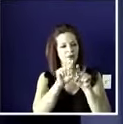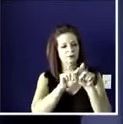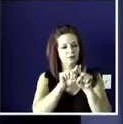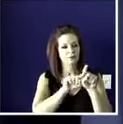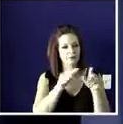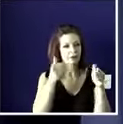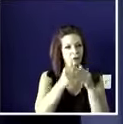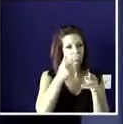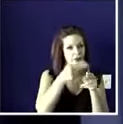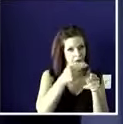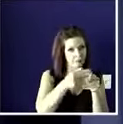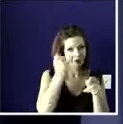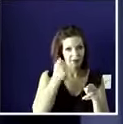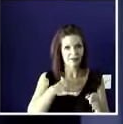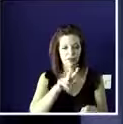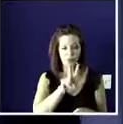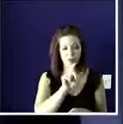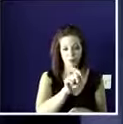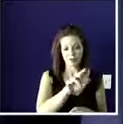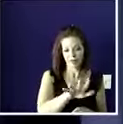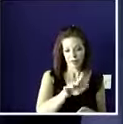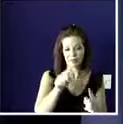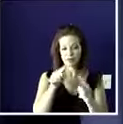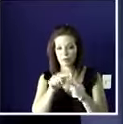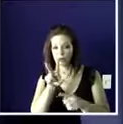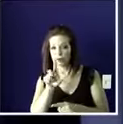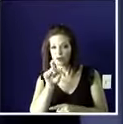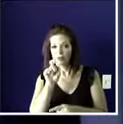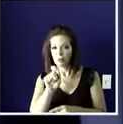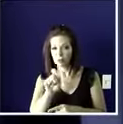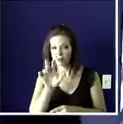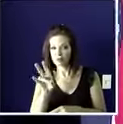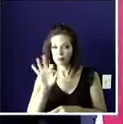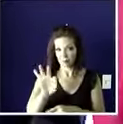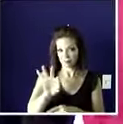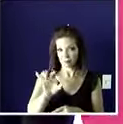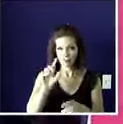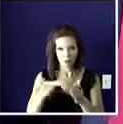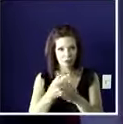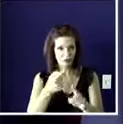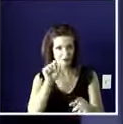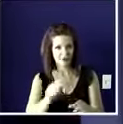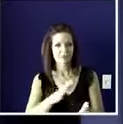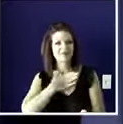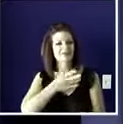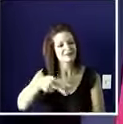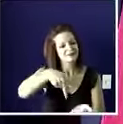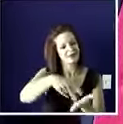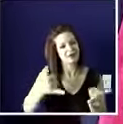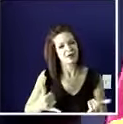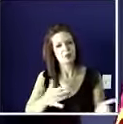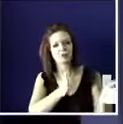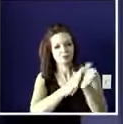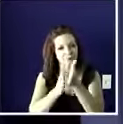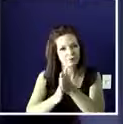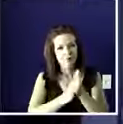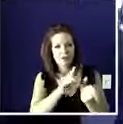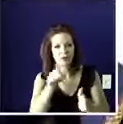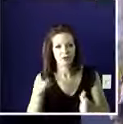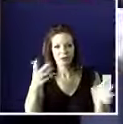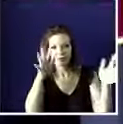next to their name. If you have a 3.5 to 3.79 as you graduate from South, please stand now and let's applaud you.